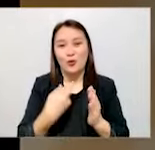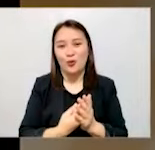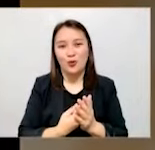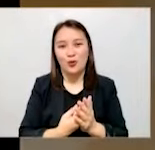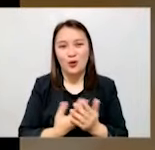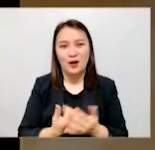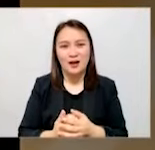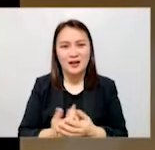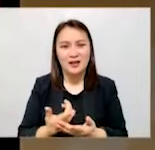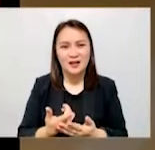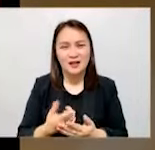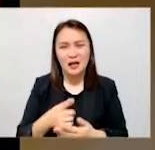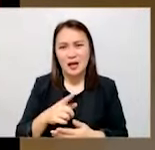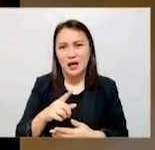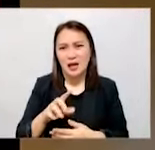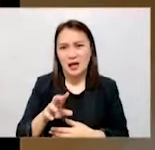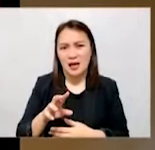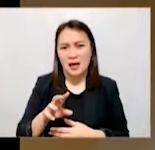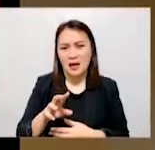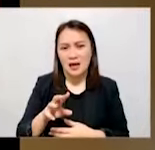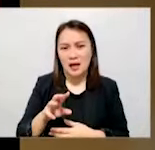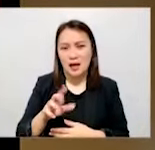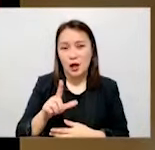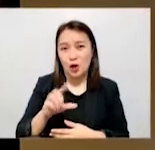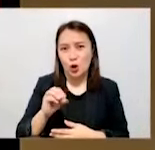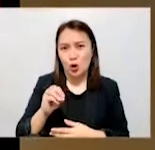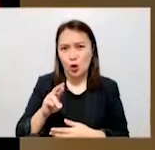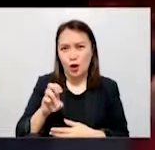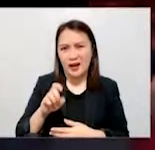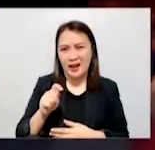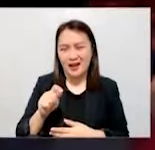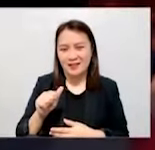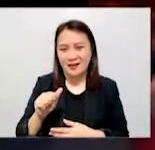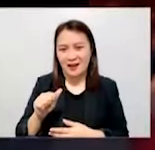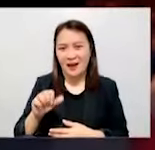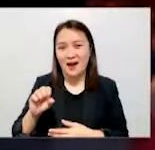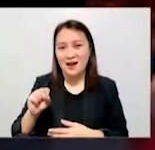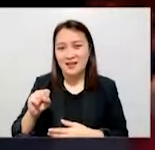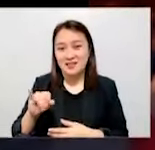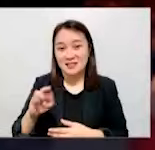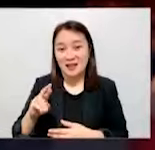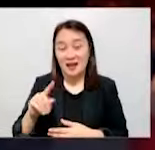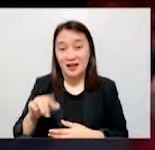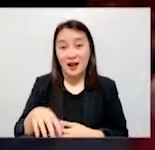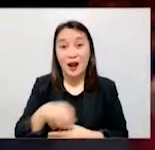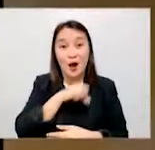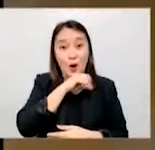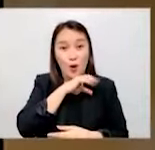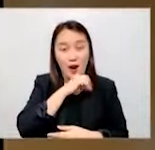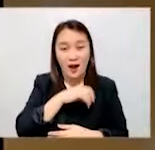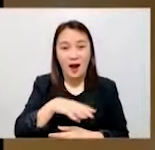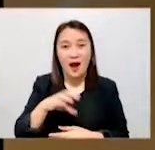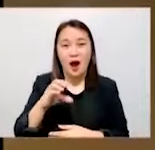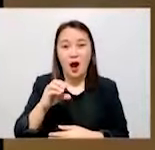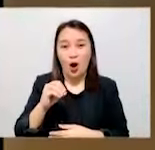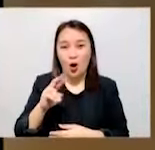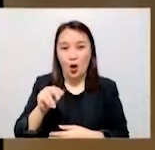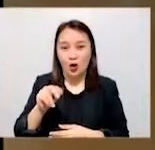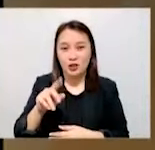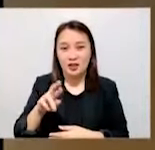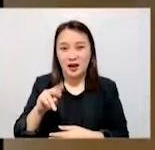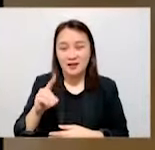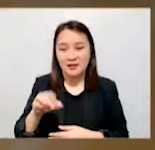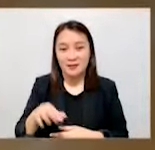at Tony Award nominee Loretta Ablesaire bilang si Lola Honrada. And in true Filipino